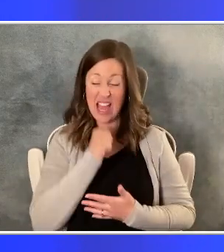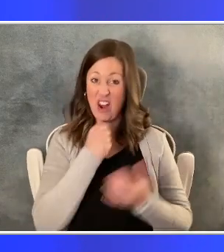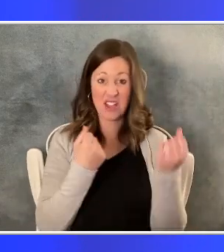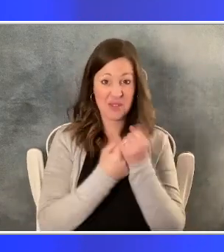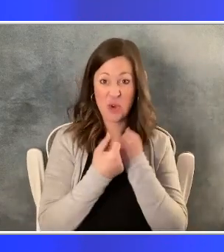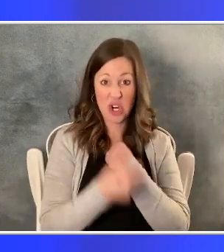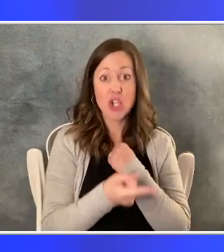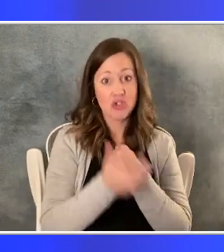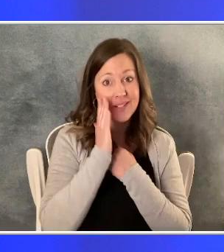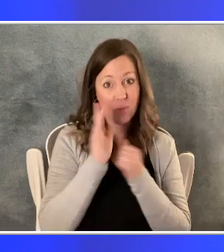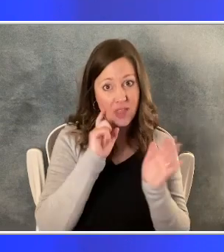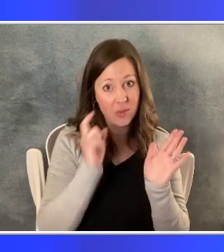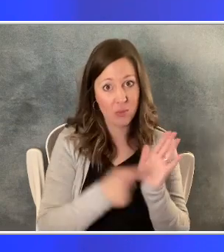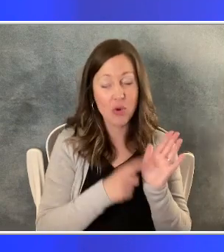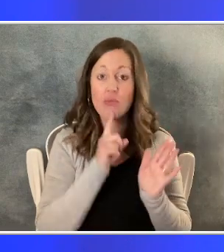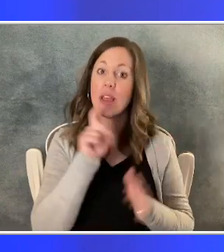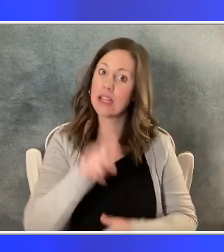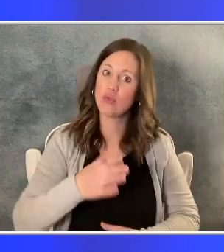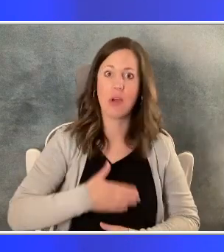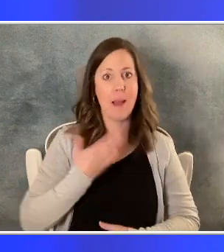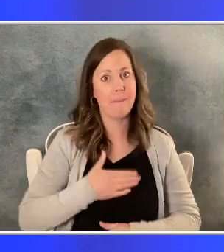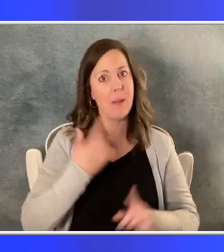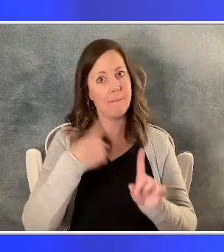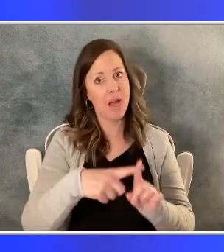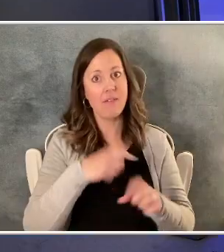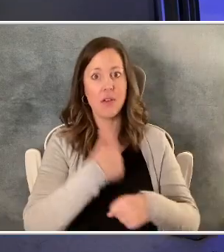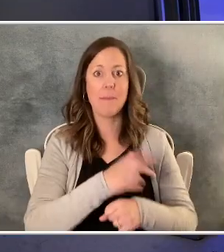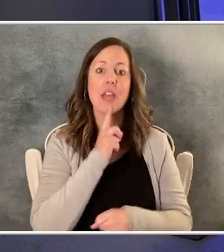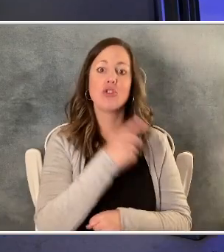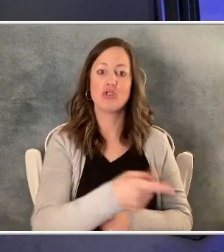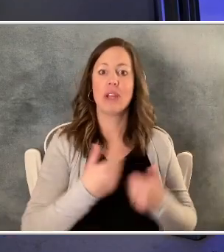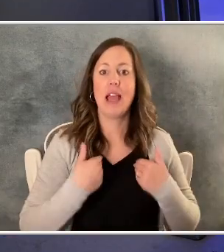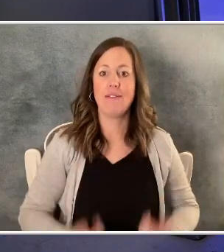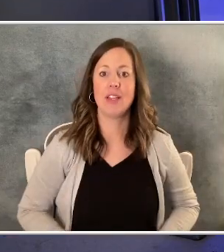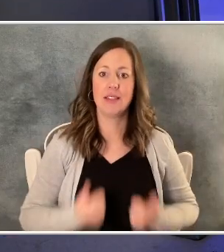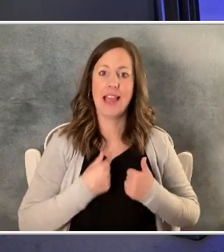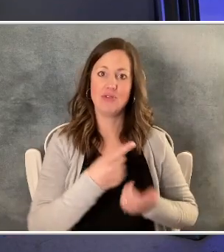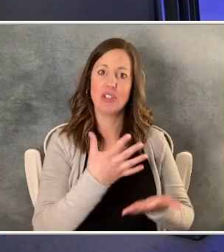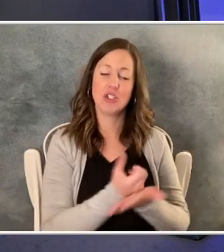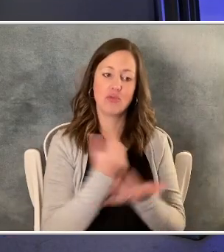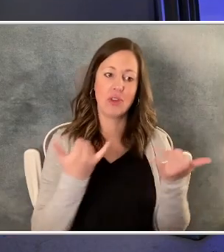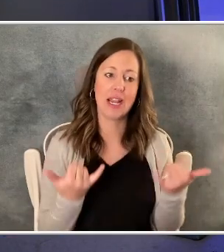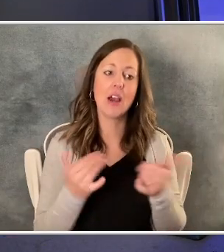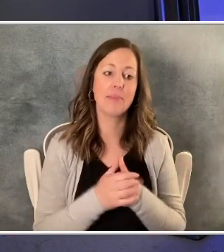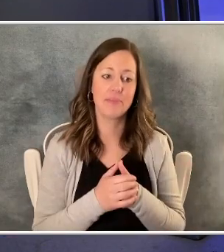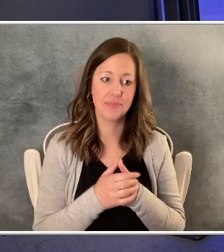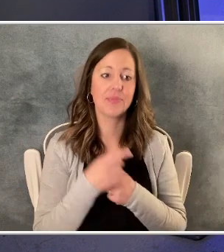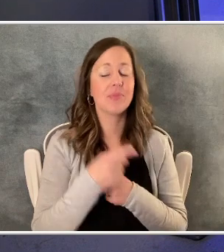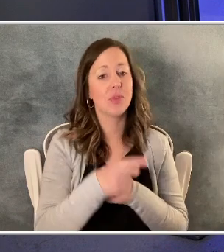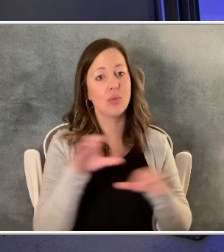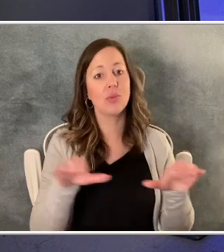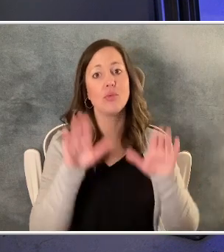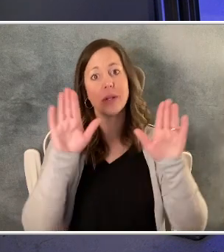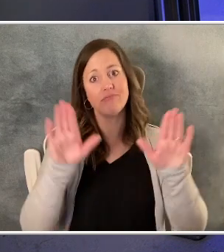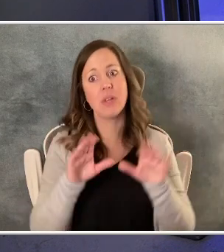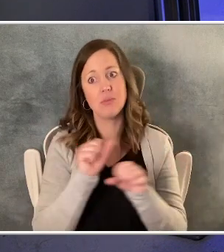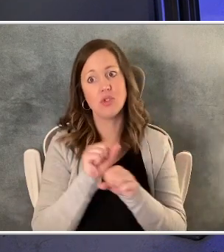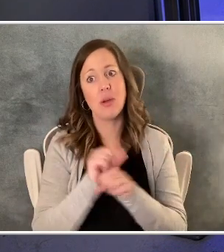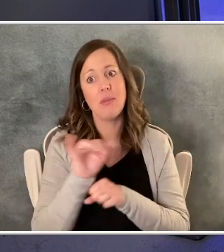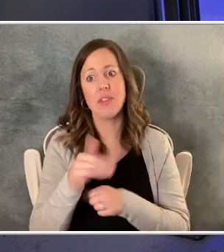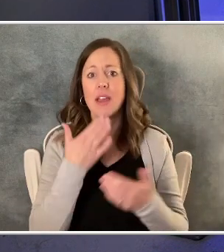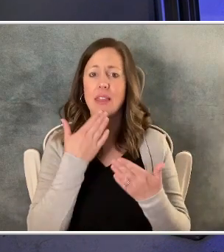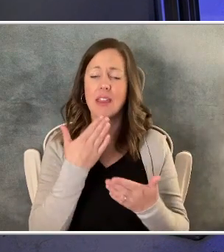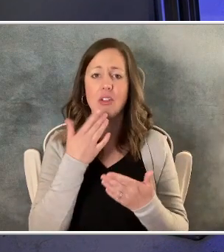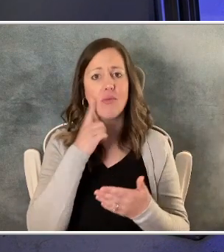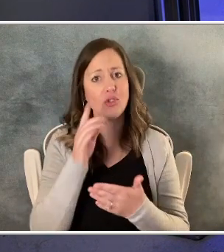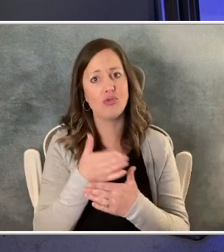happy and positive as possible to give her the life that she deserves right now. Not always easy, but you're doing a darn good job of it, right? Thank you. Thank you for sharing that. And you can send